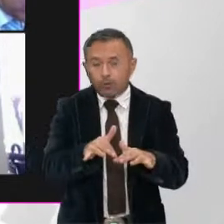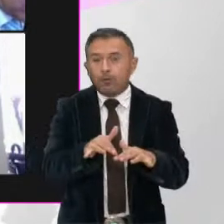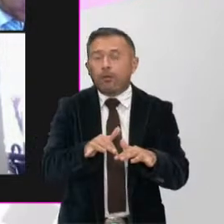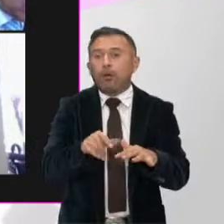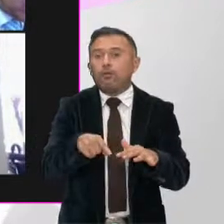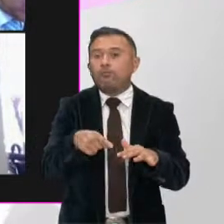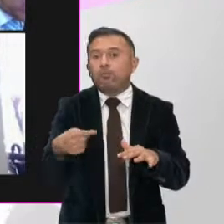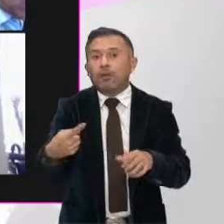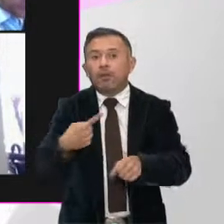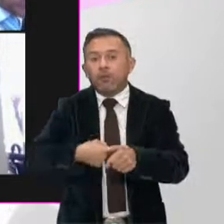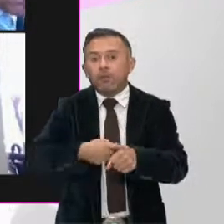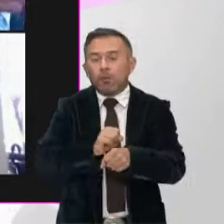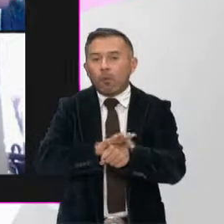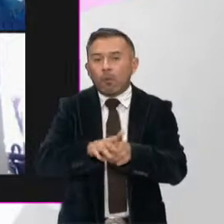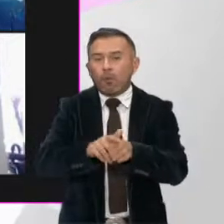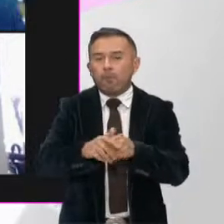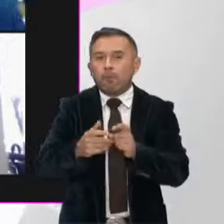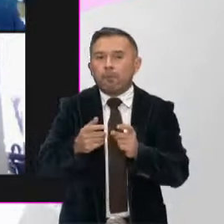electoral